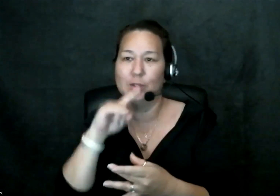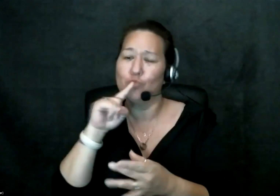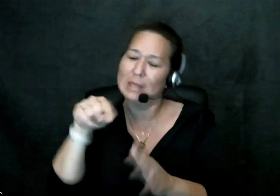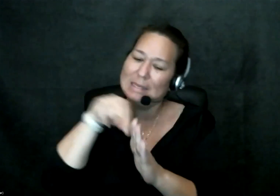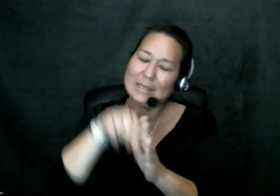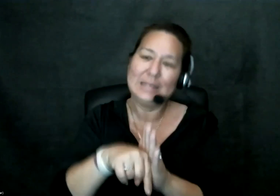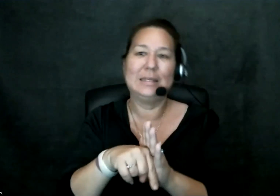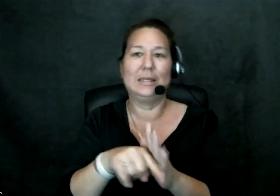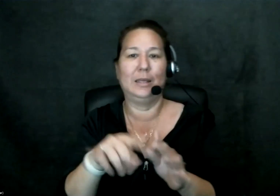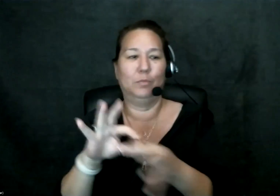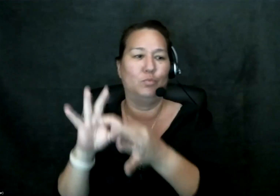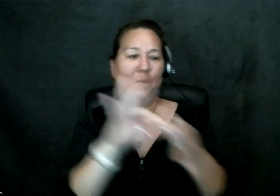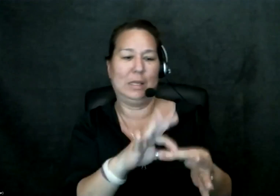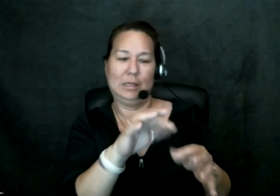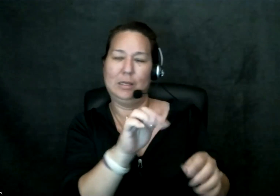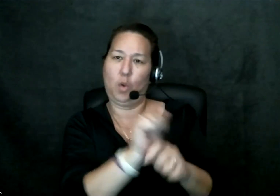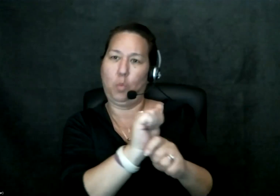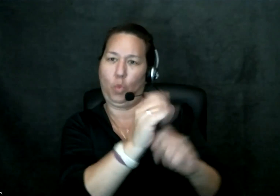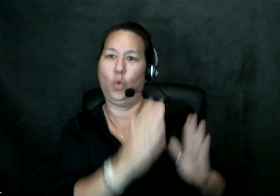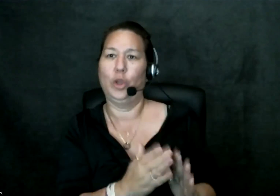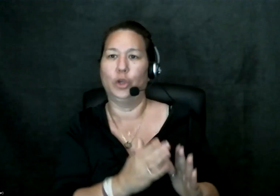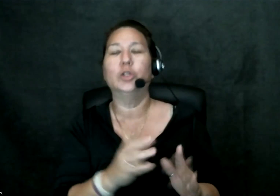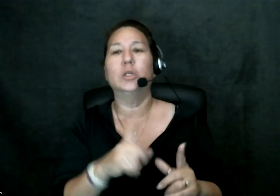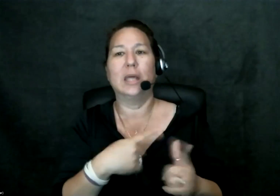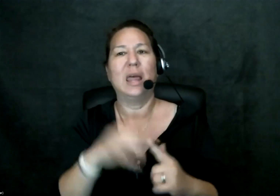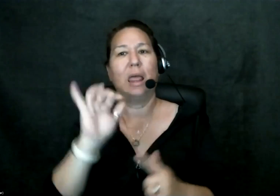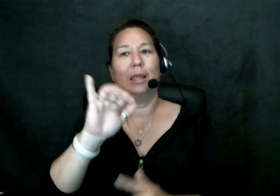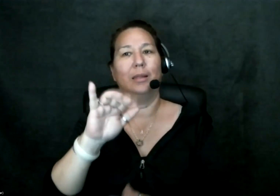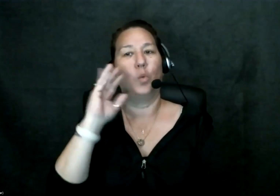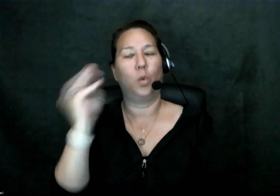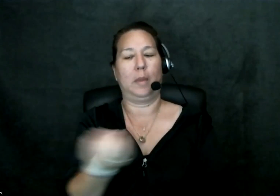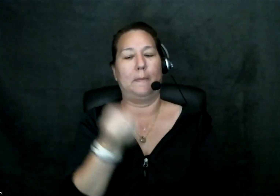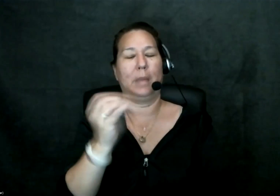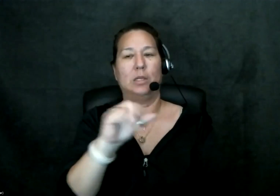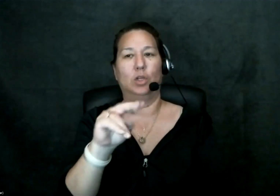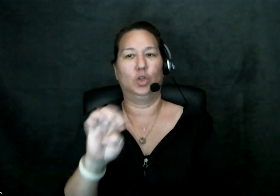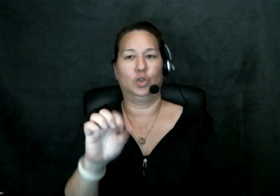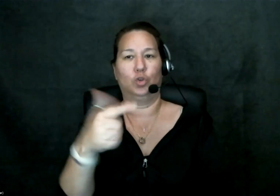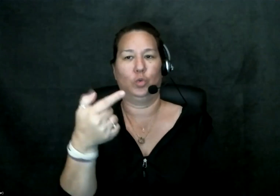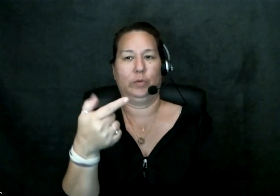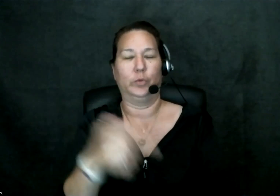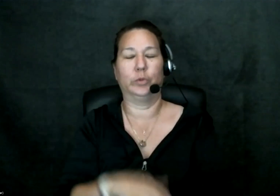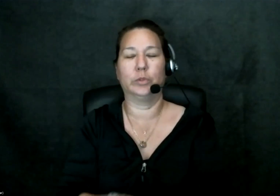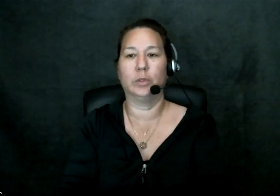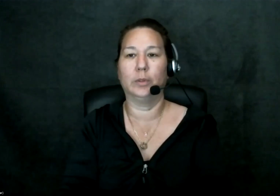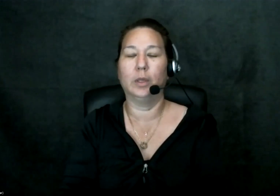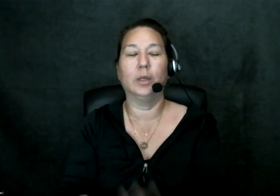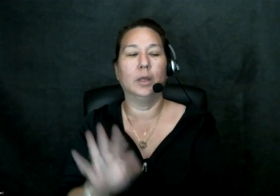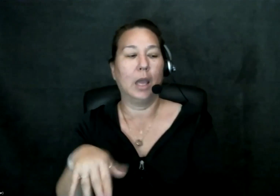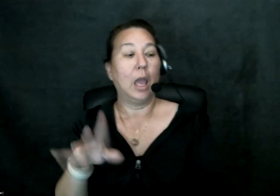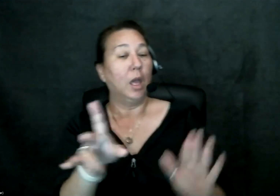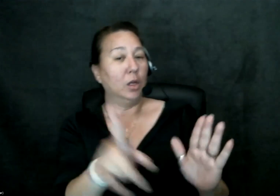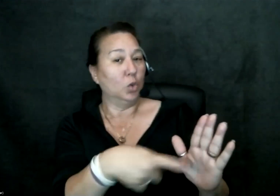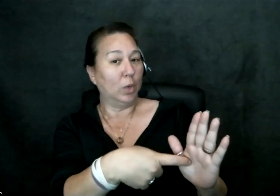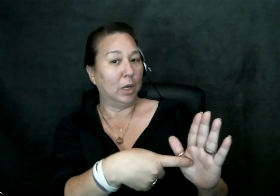employers. Okay, another question is, can it be required for children to have a vaccine once